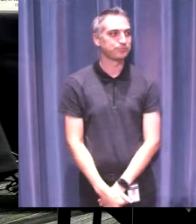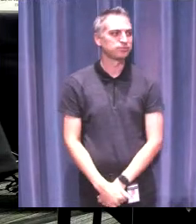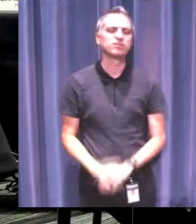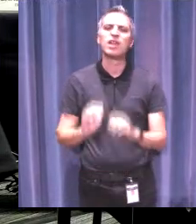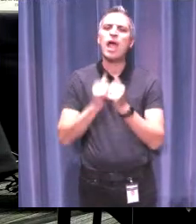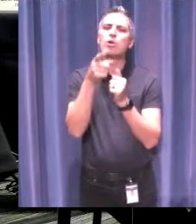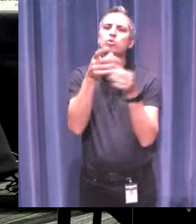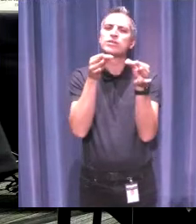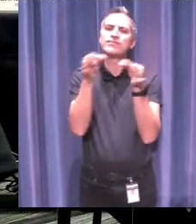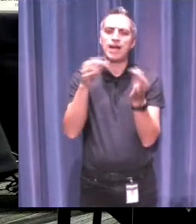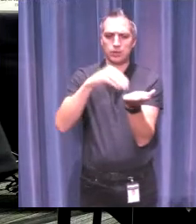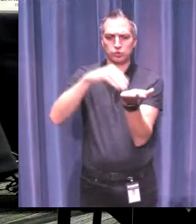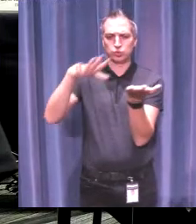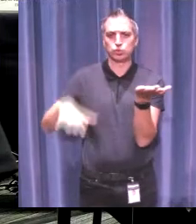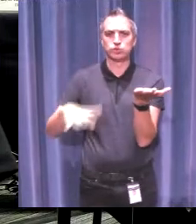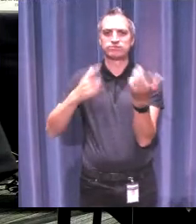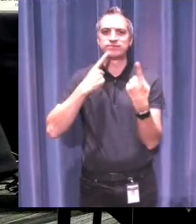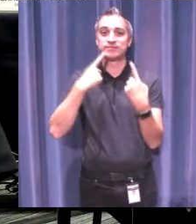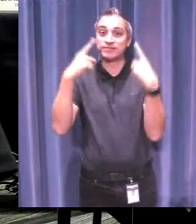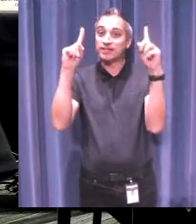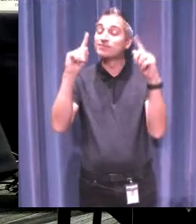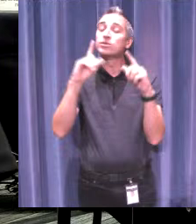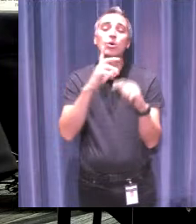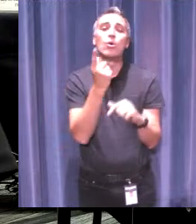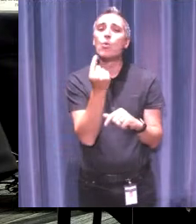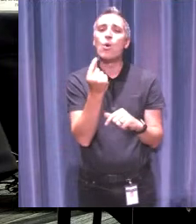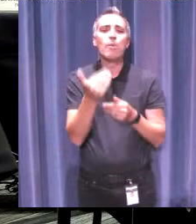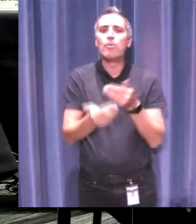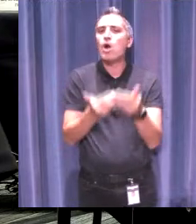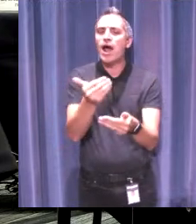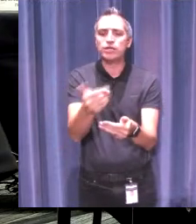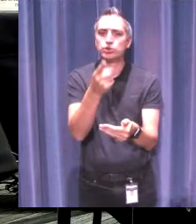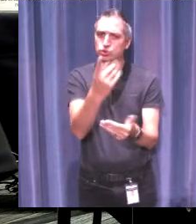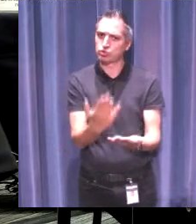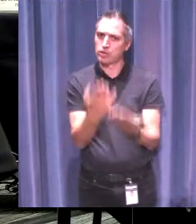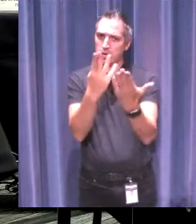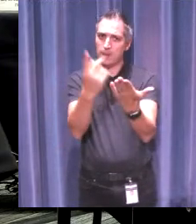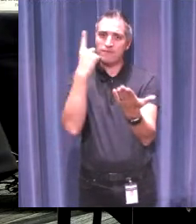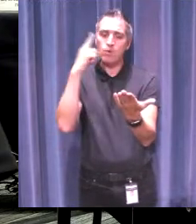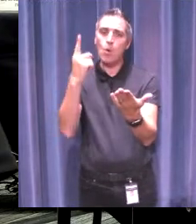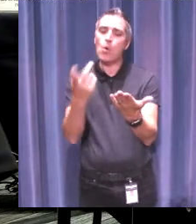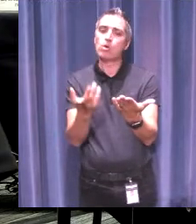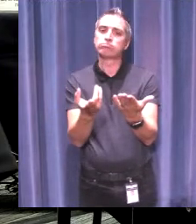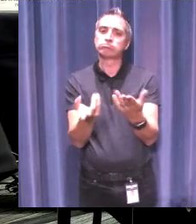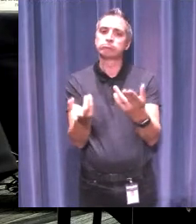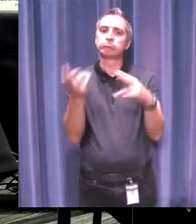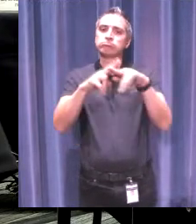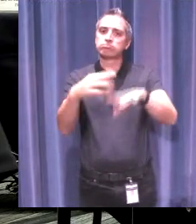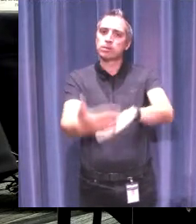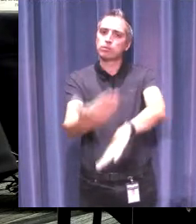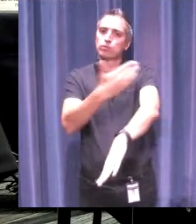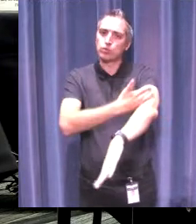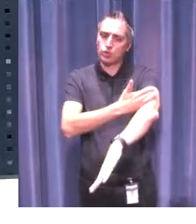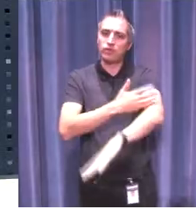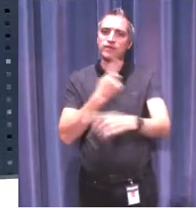student success, and what process would you recommend to improve the success rate of the student body?